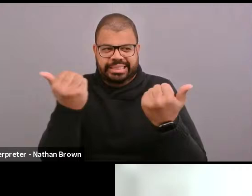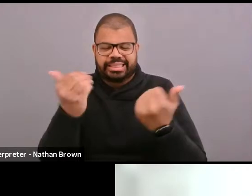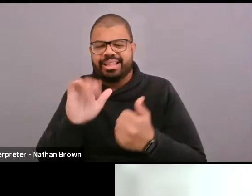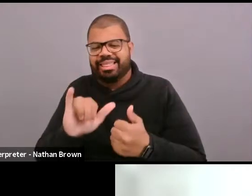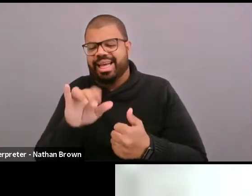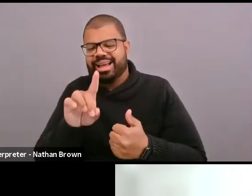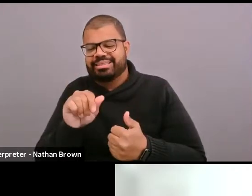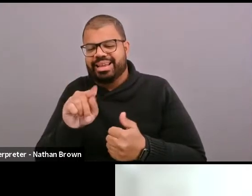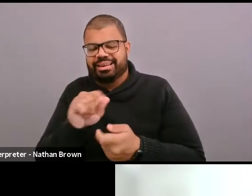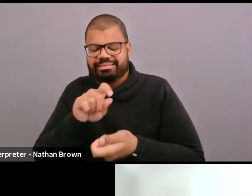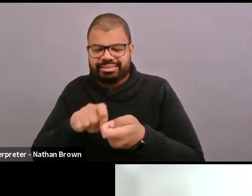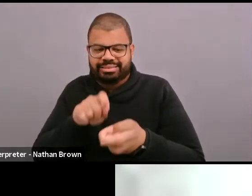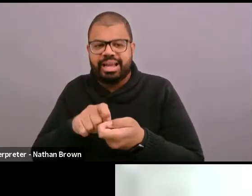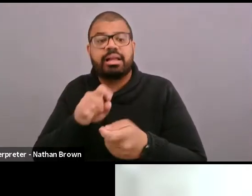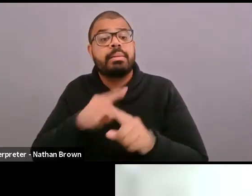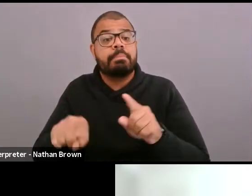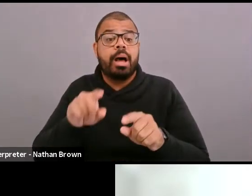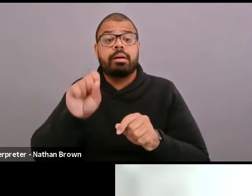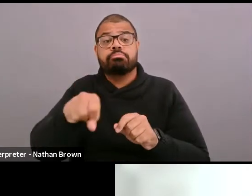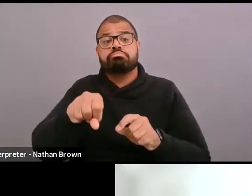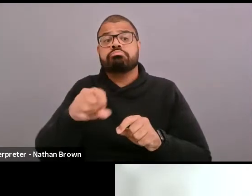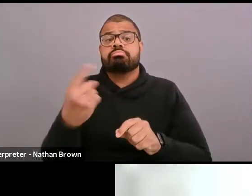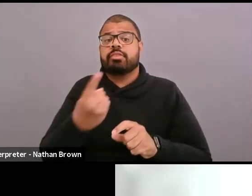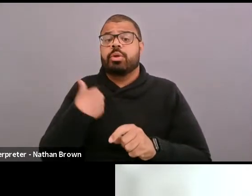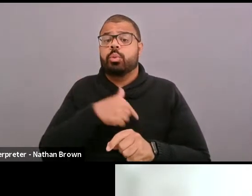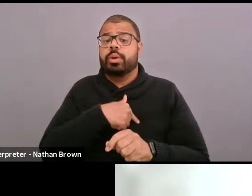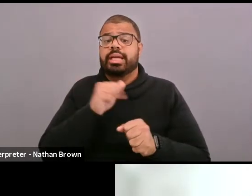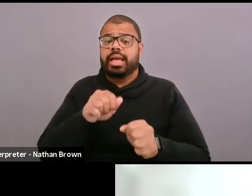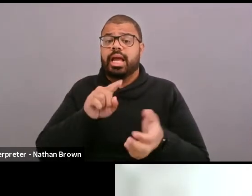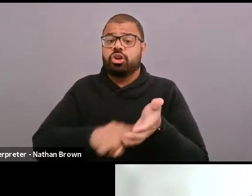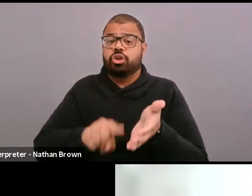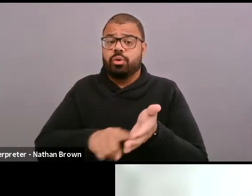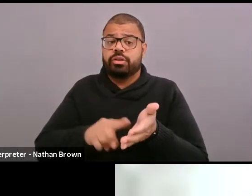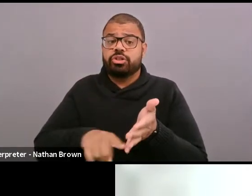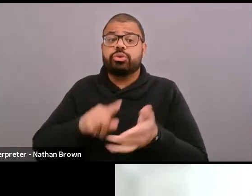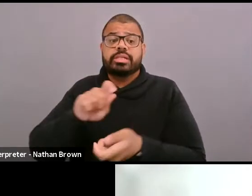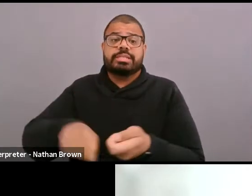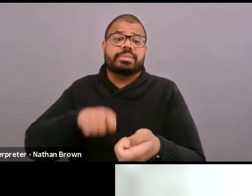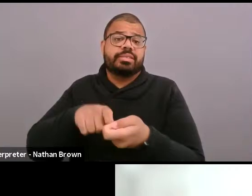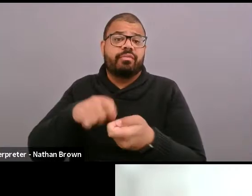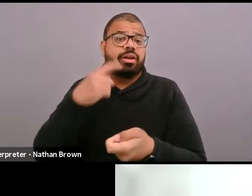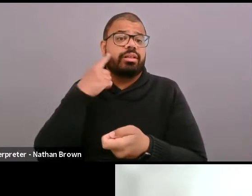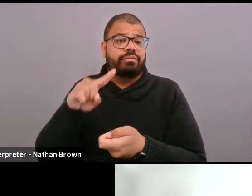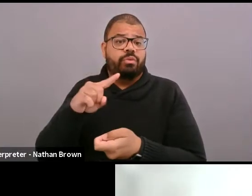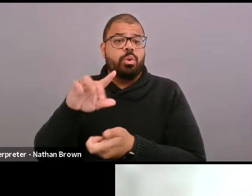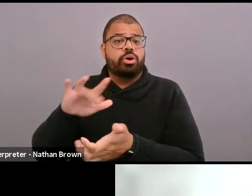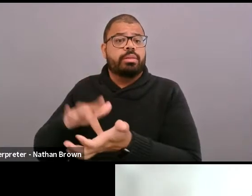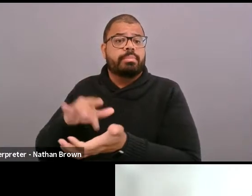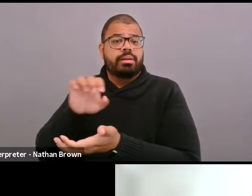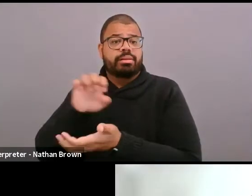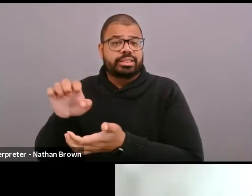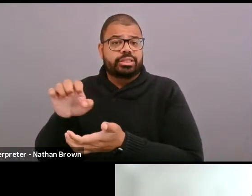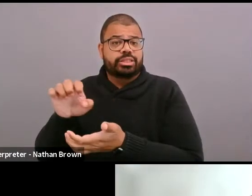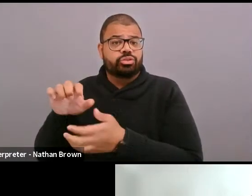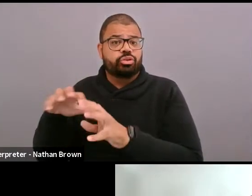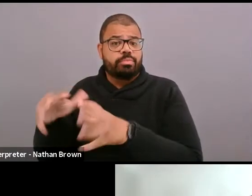But that is definitely something to look into, I think, specifically for the Middle Eastern population.